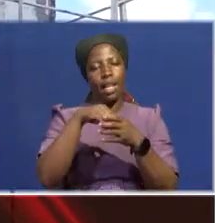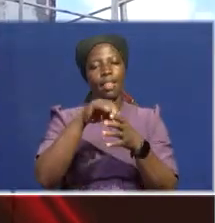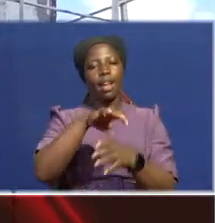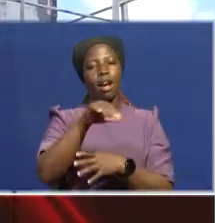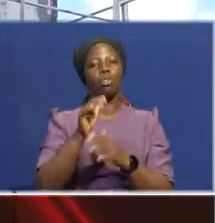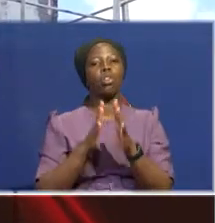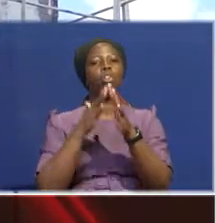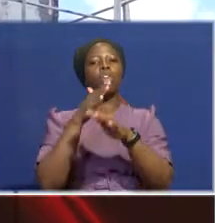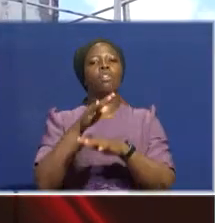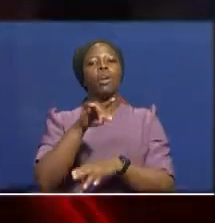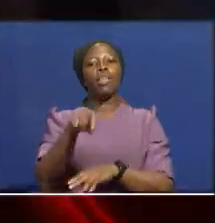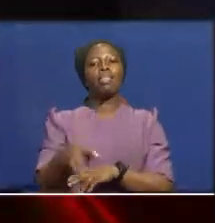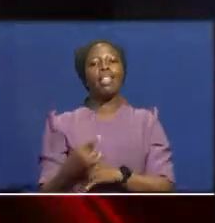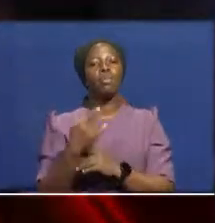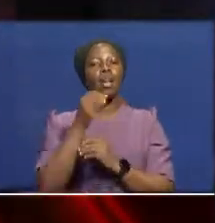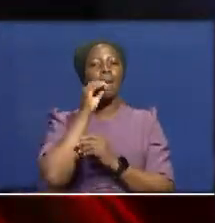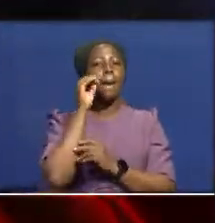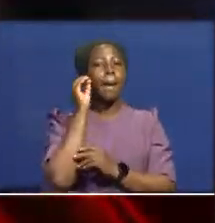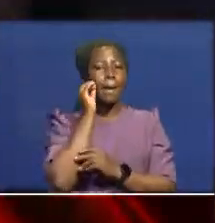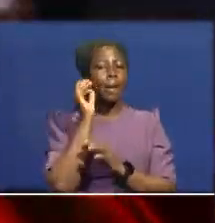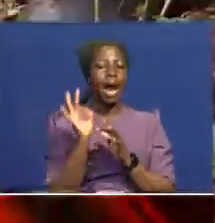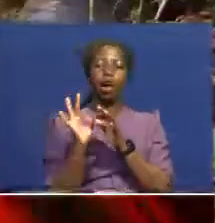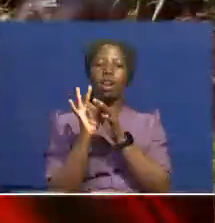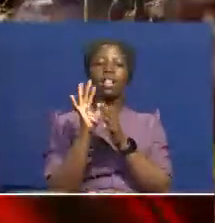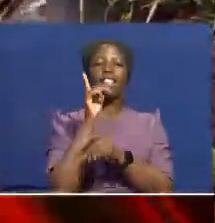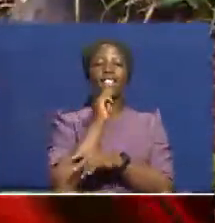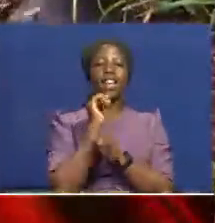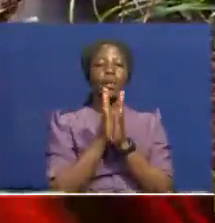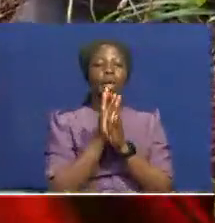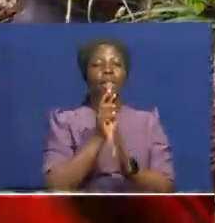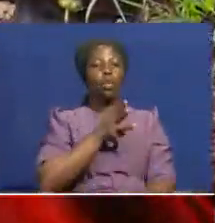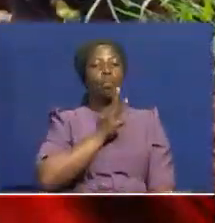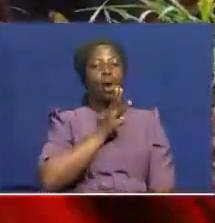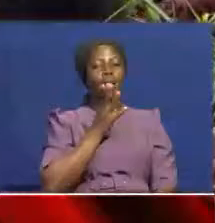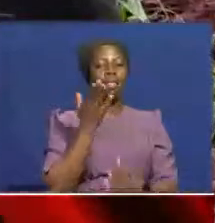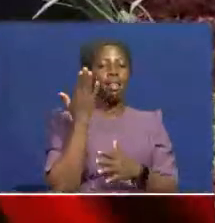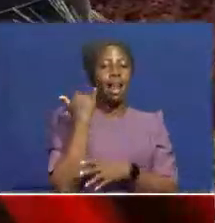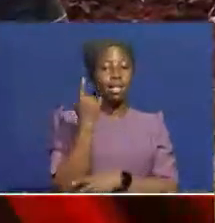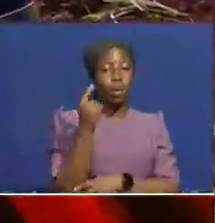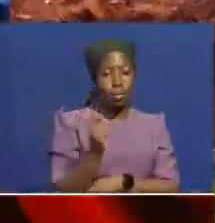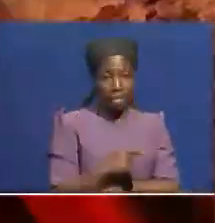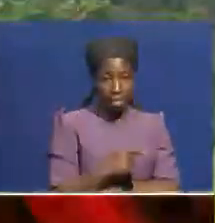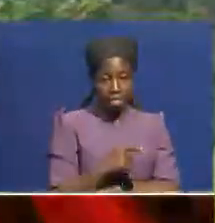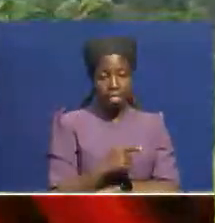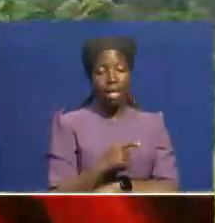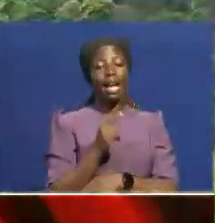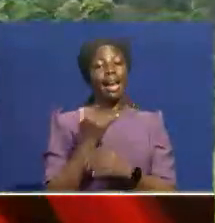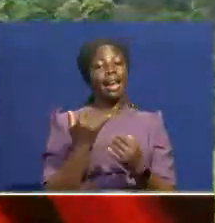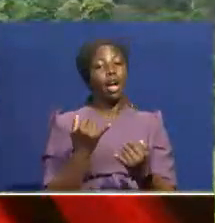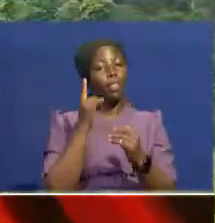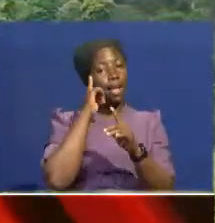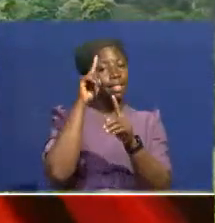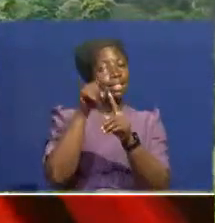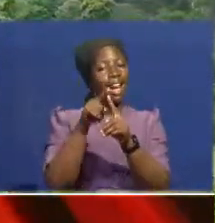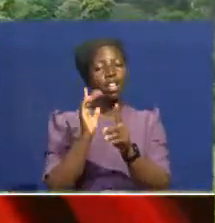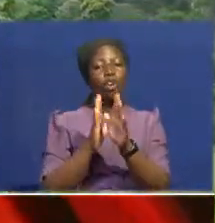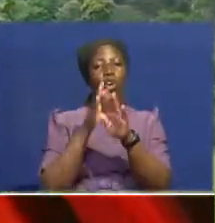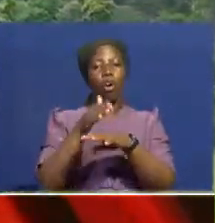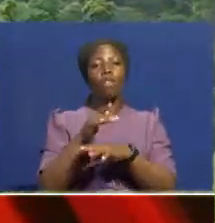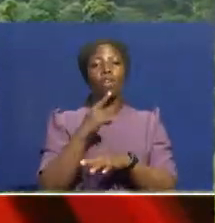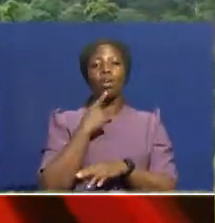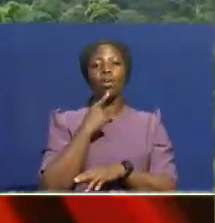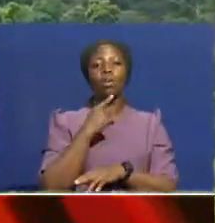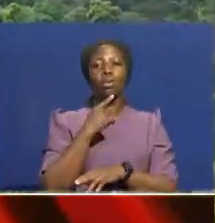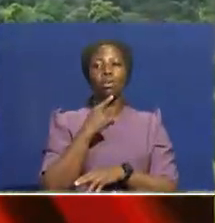than 1,000 homesteads have been connected to the water grid in the last month. Now they target to have more than 20,000